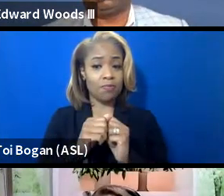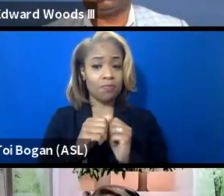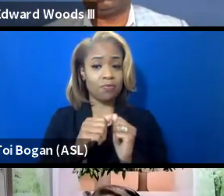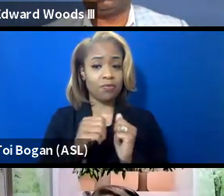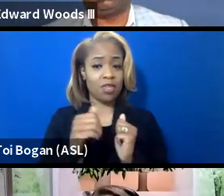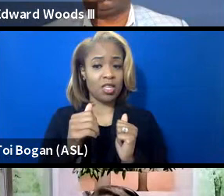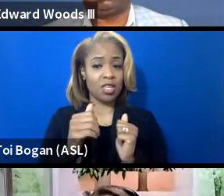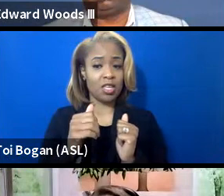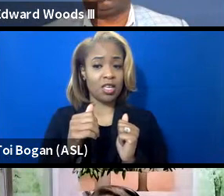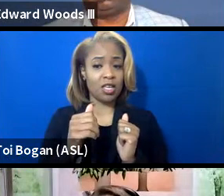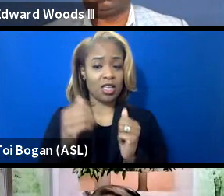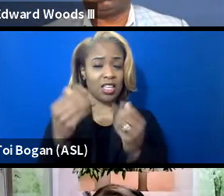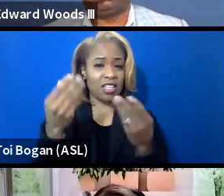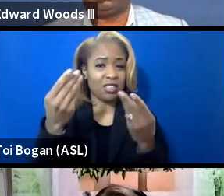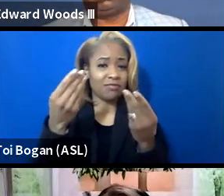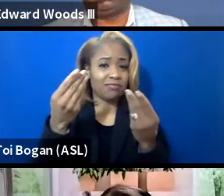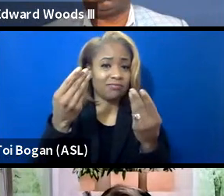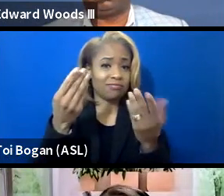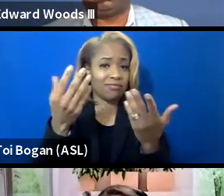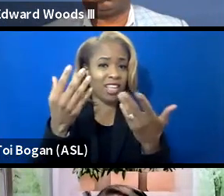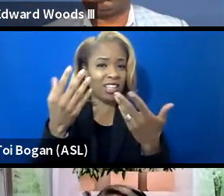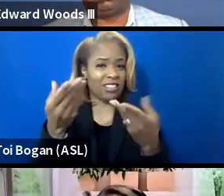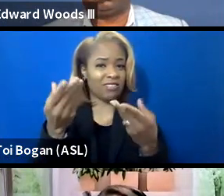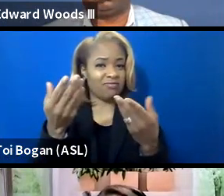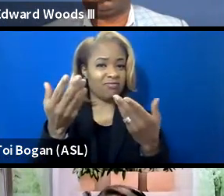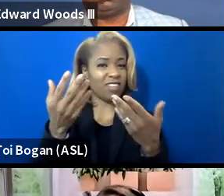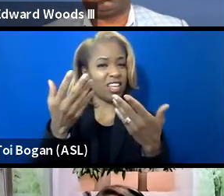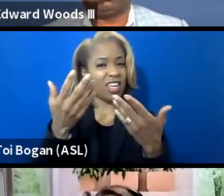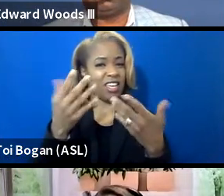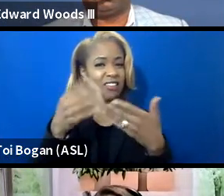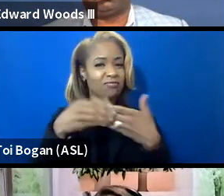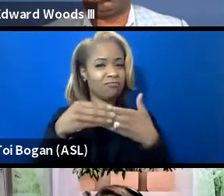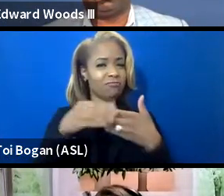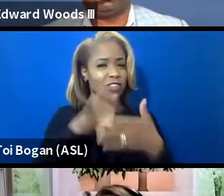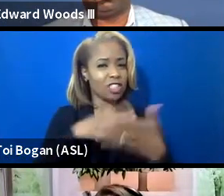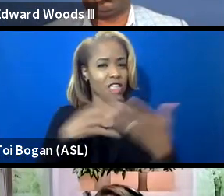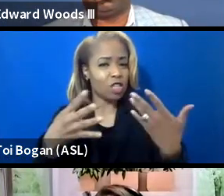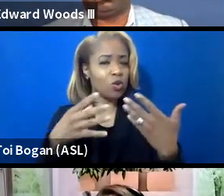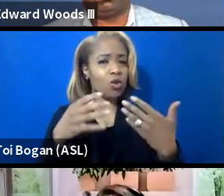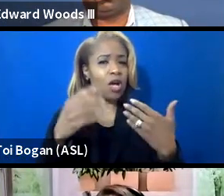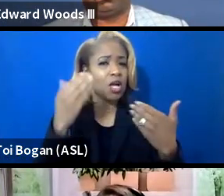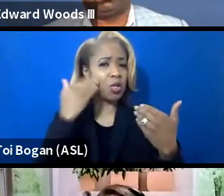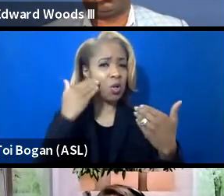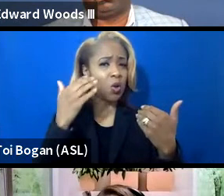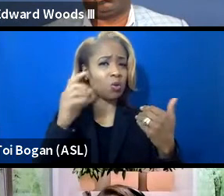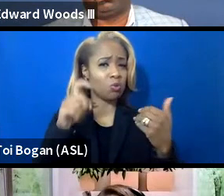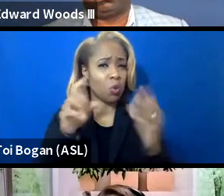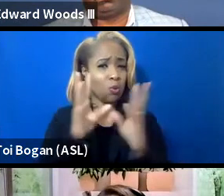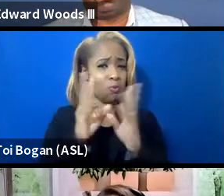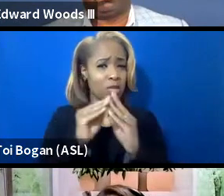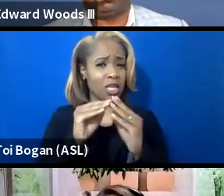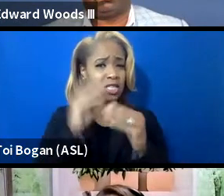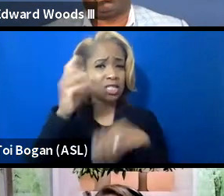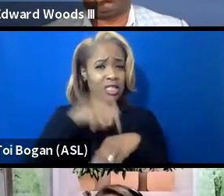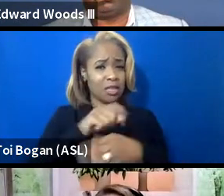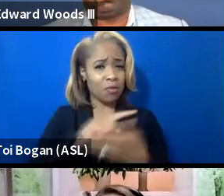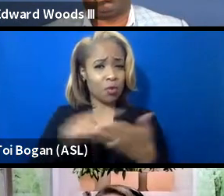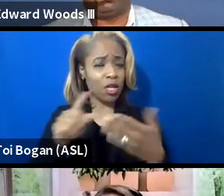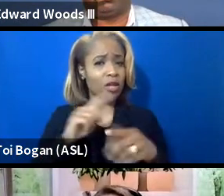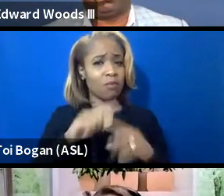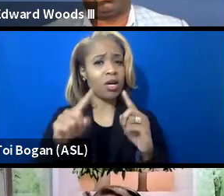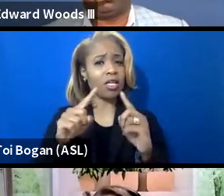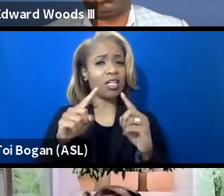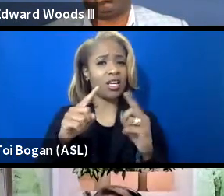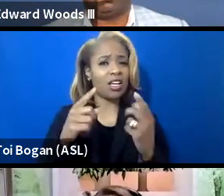6 days a week, but I'm just having a hard time understanding how that might look. And so I would, as much a sketch